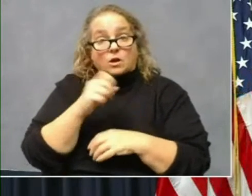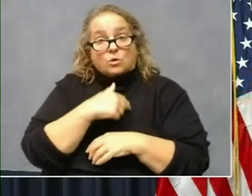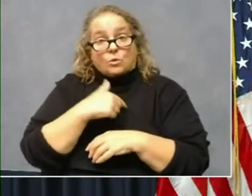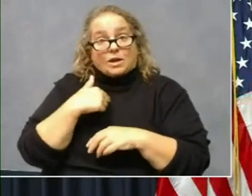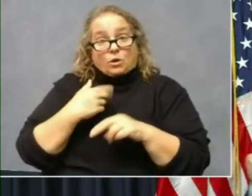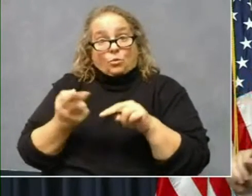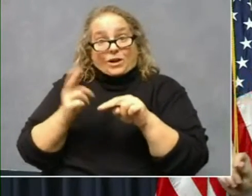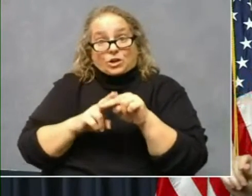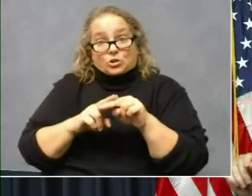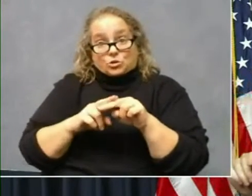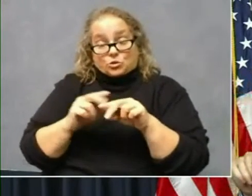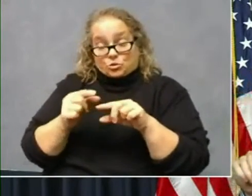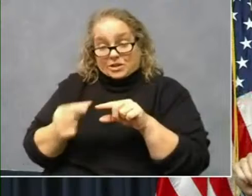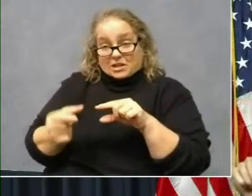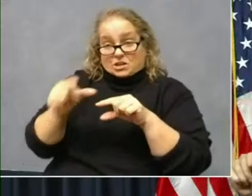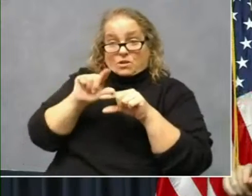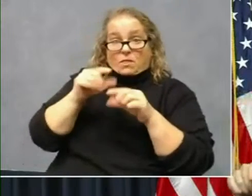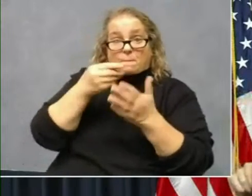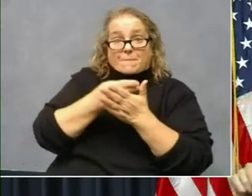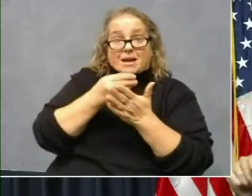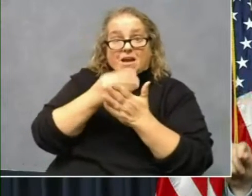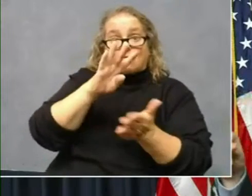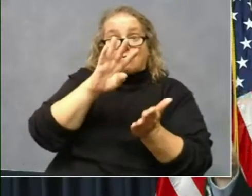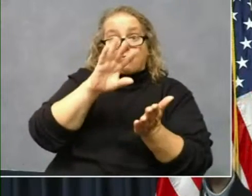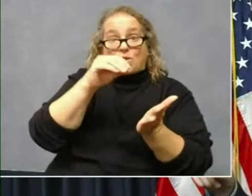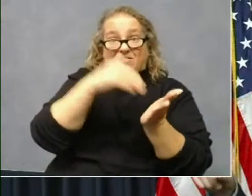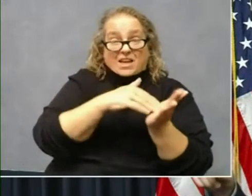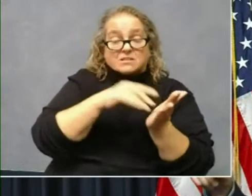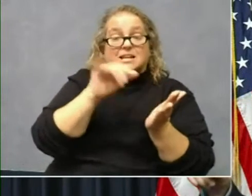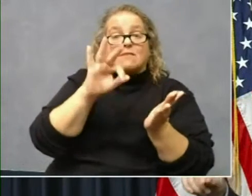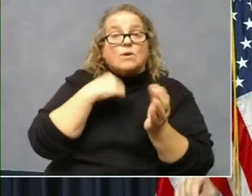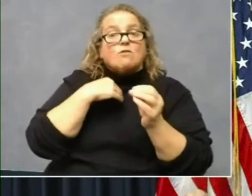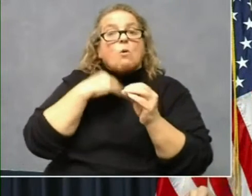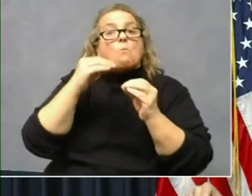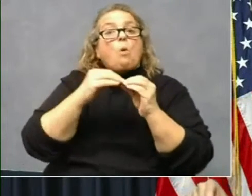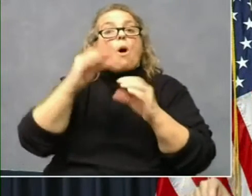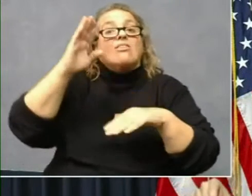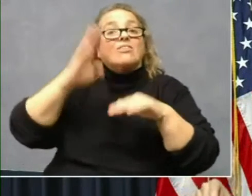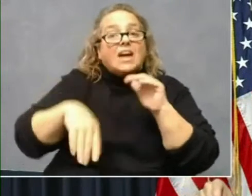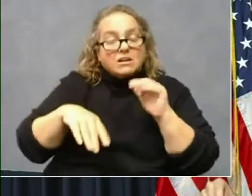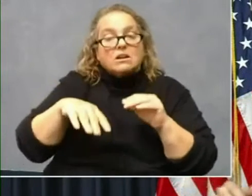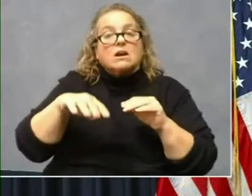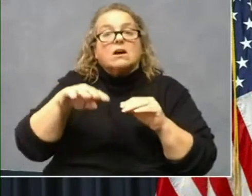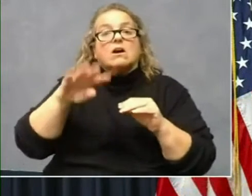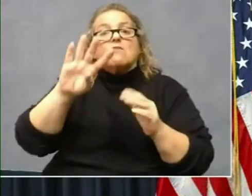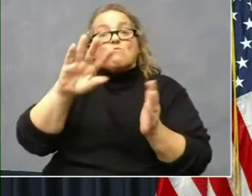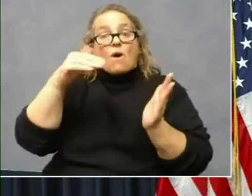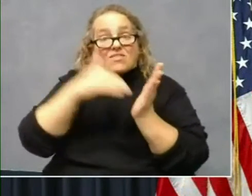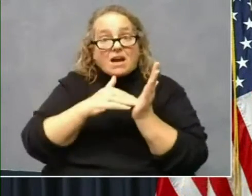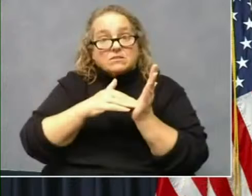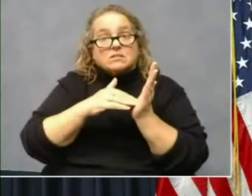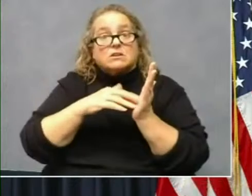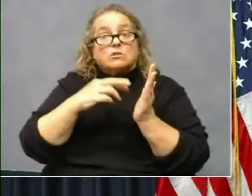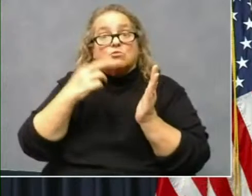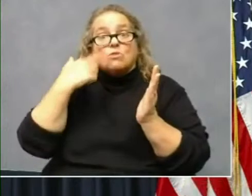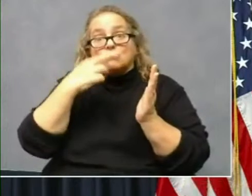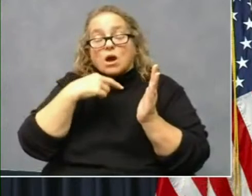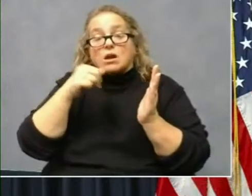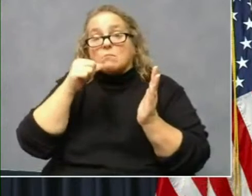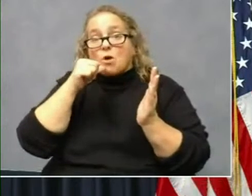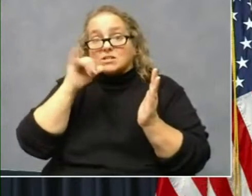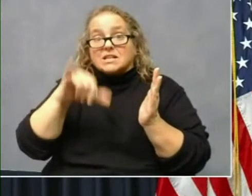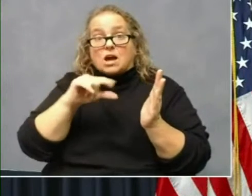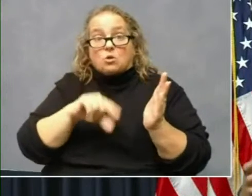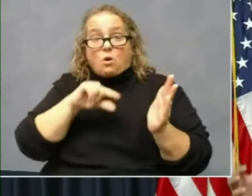we have more than 4,000 bars and restaurants that qualify, apply. Right now, being at 3,500 suggests we